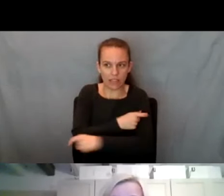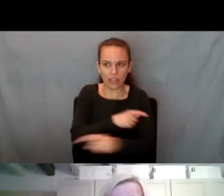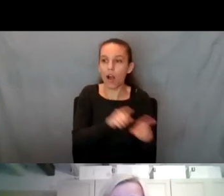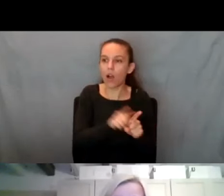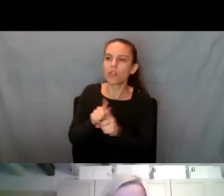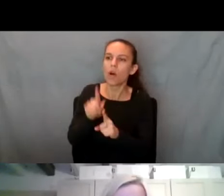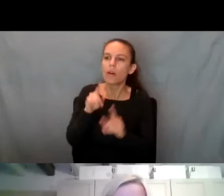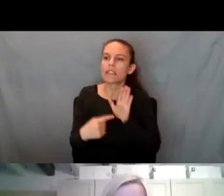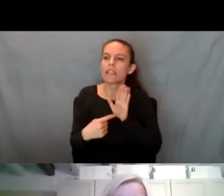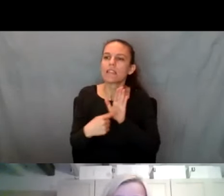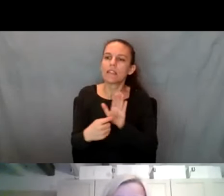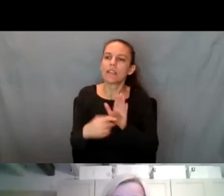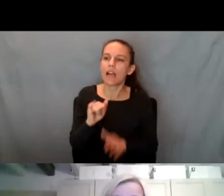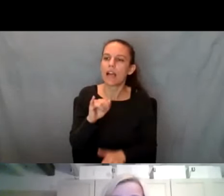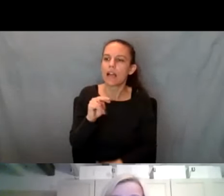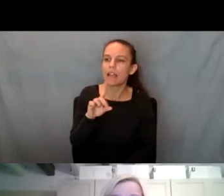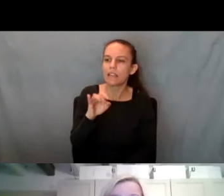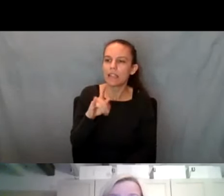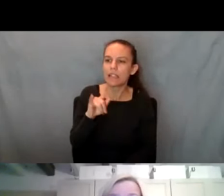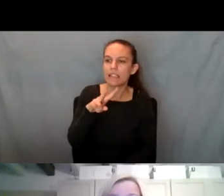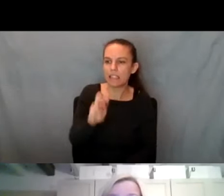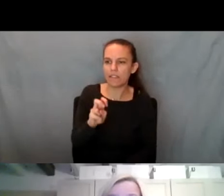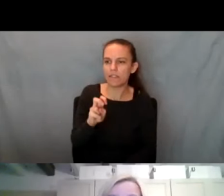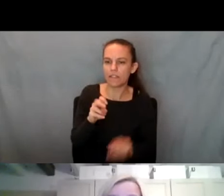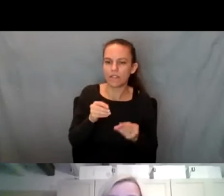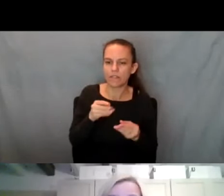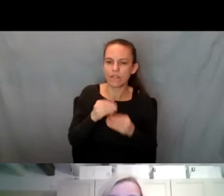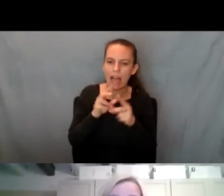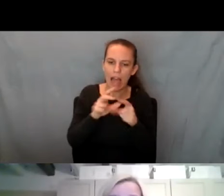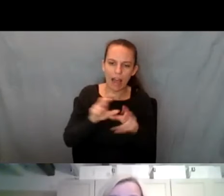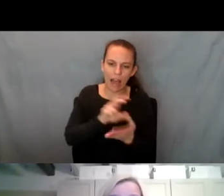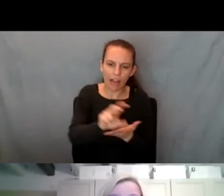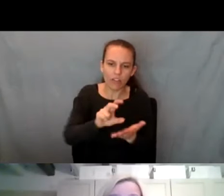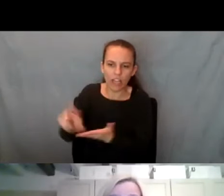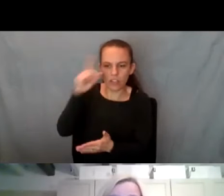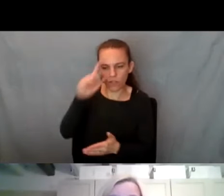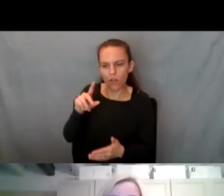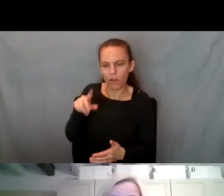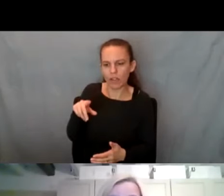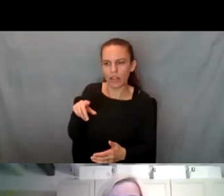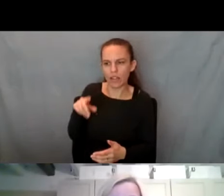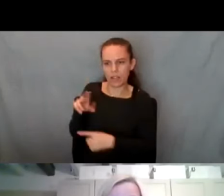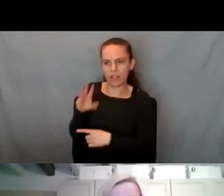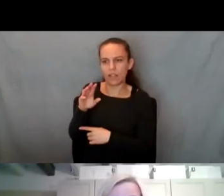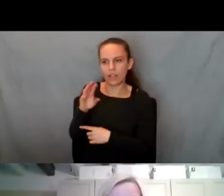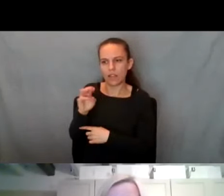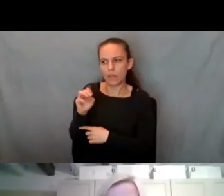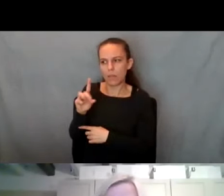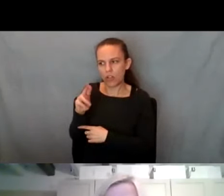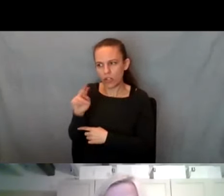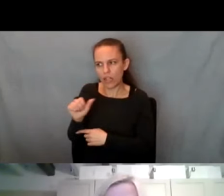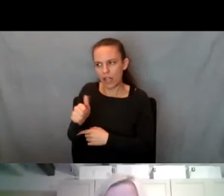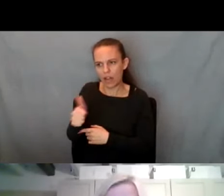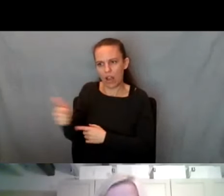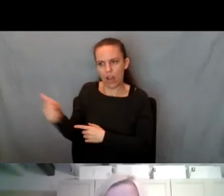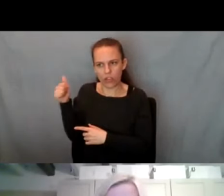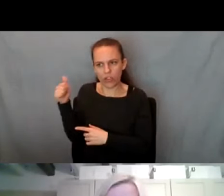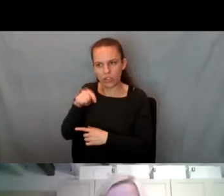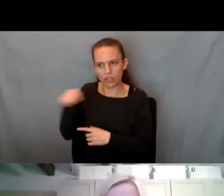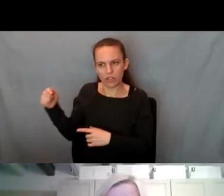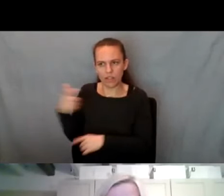the AstraZeneca doses. Of course, this is pending that the regulatory approval of